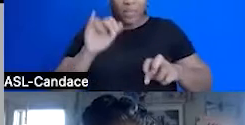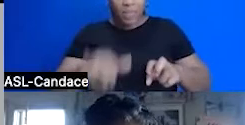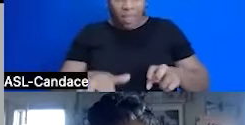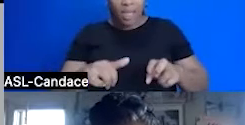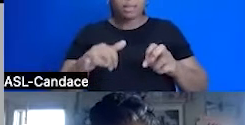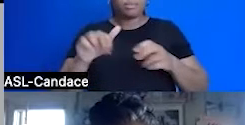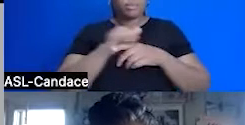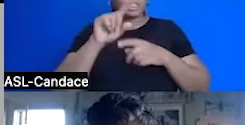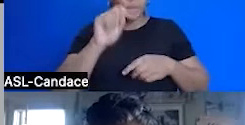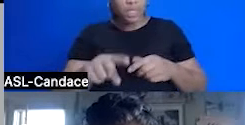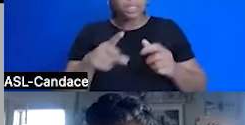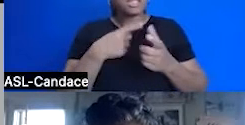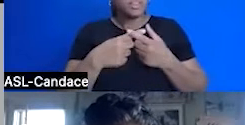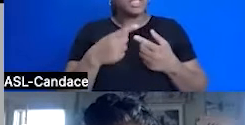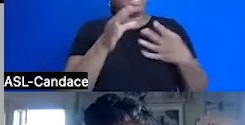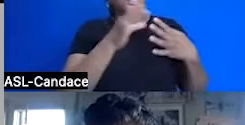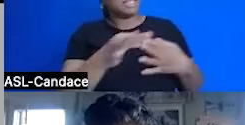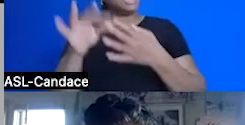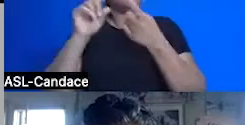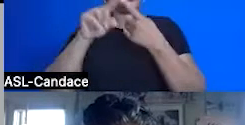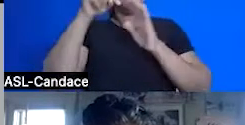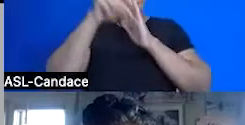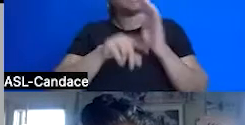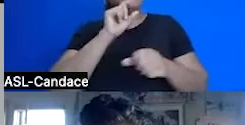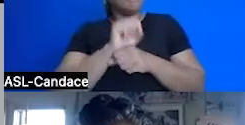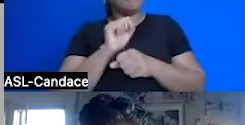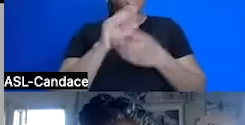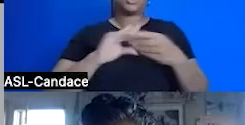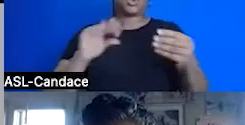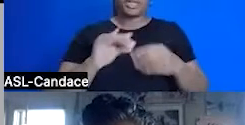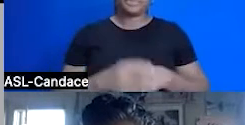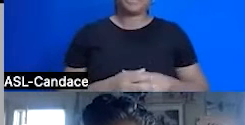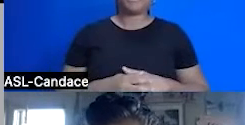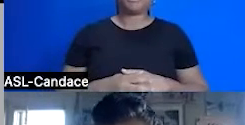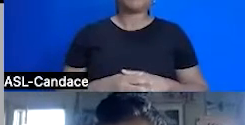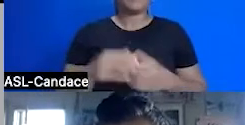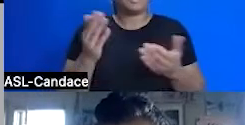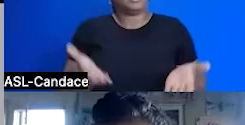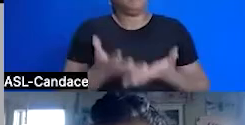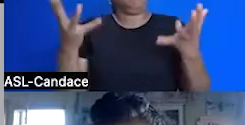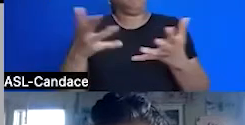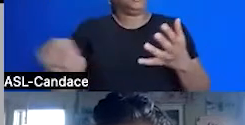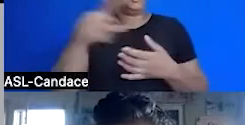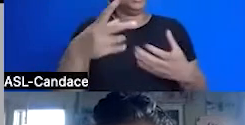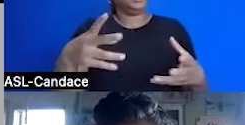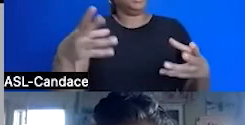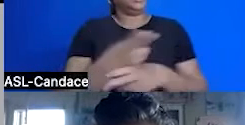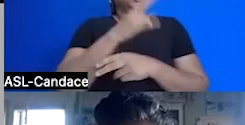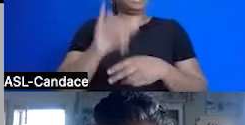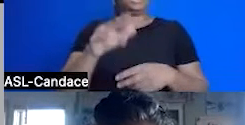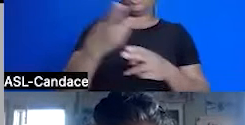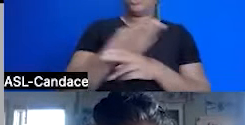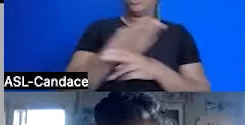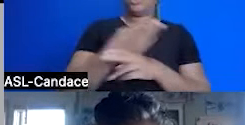And so like Hajnal said, I would encourage funders to really adopt this new version. Thank you so much. Over to you,